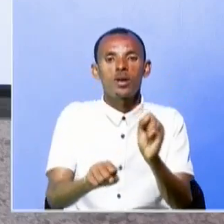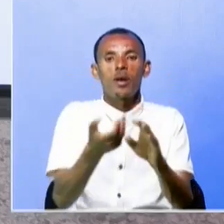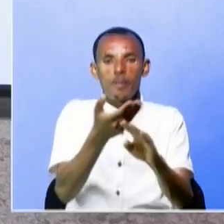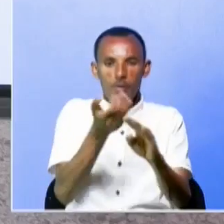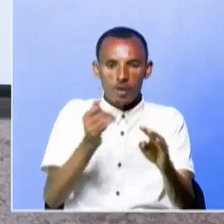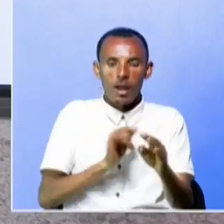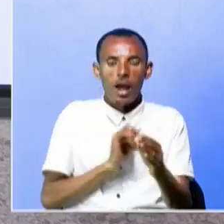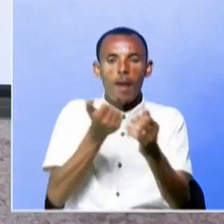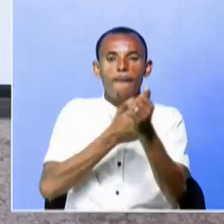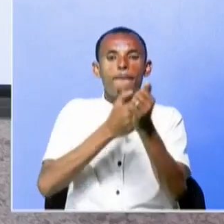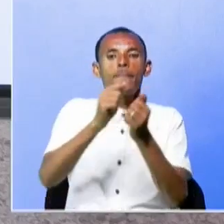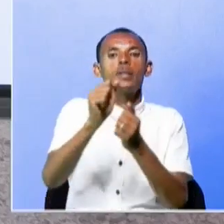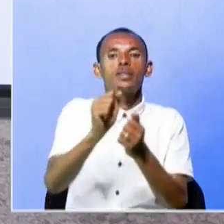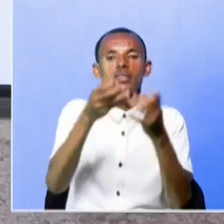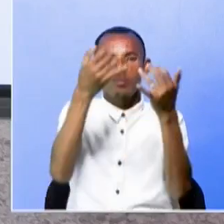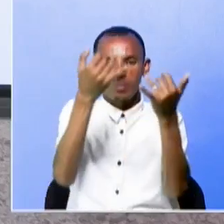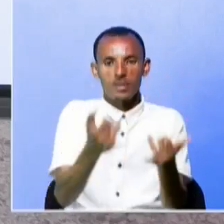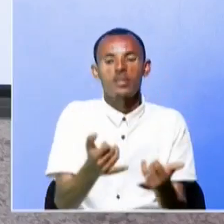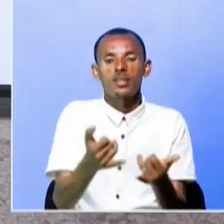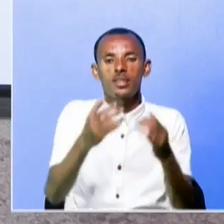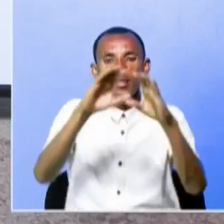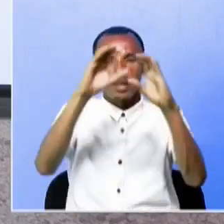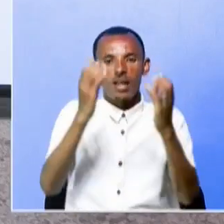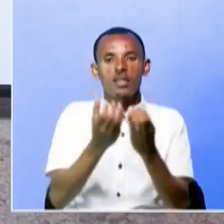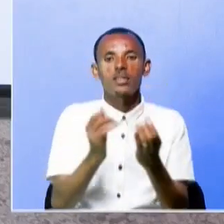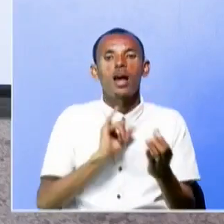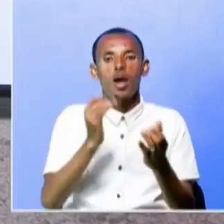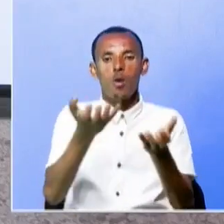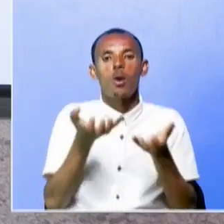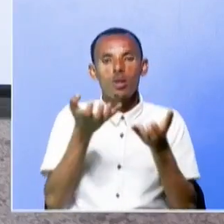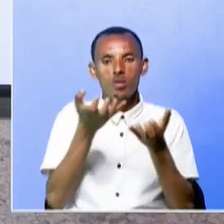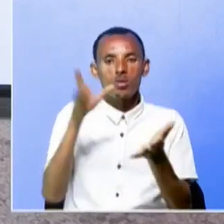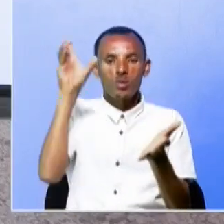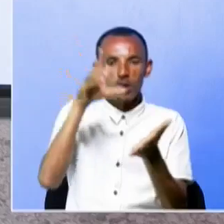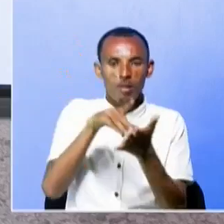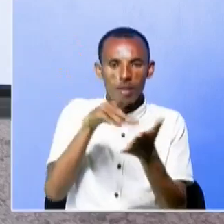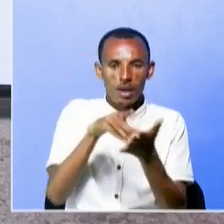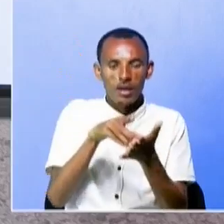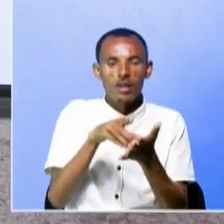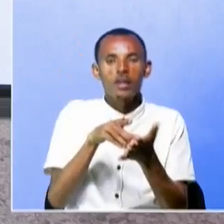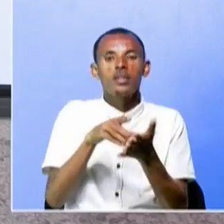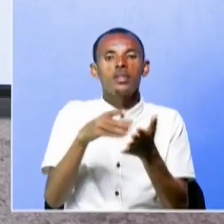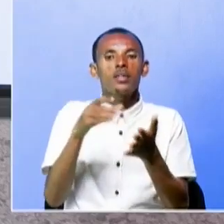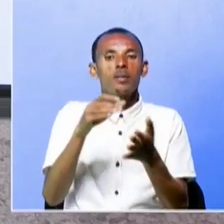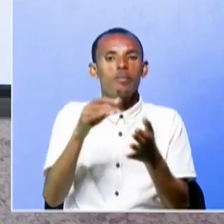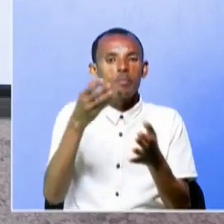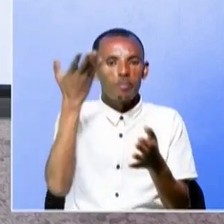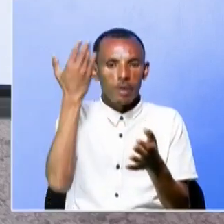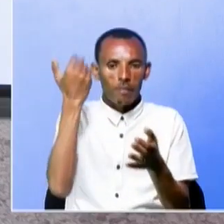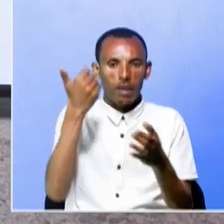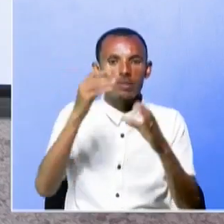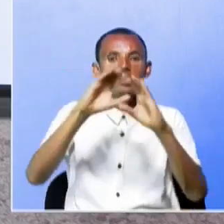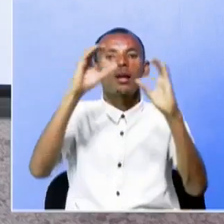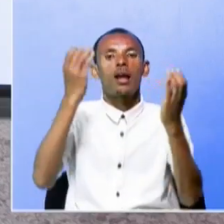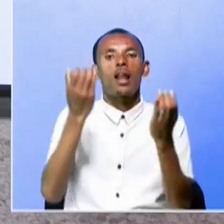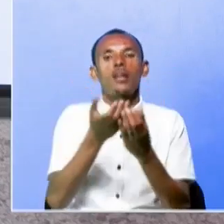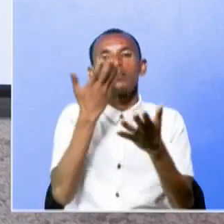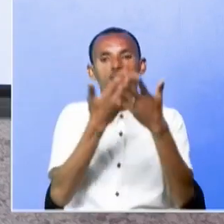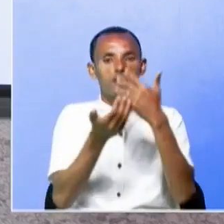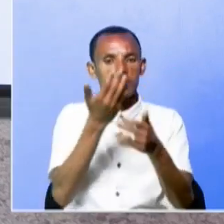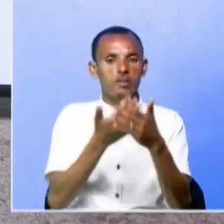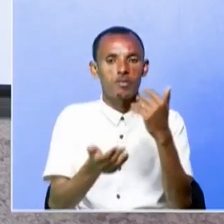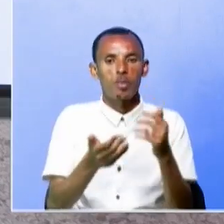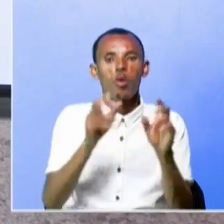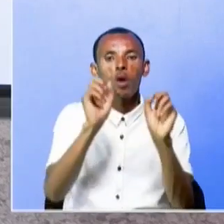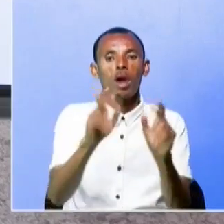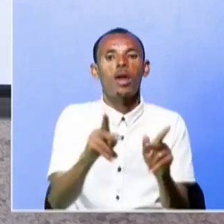I proceed to the present lesson, I want to remind you some of the points from the previous class discussion,